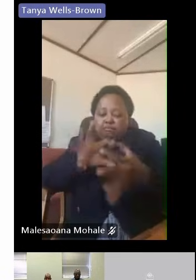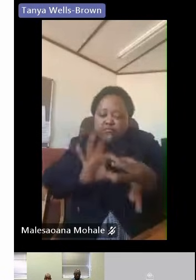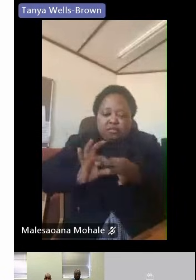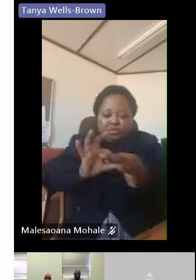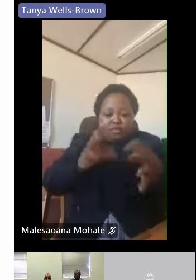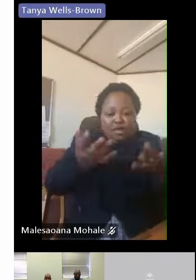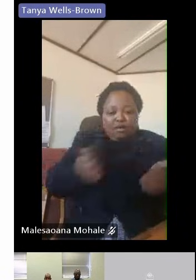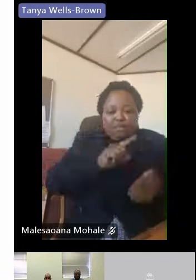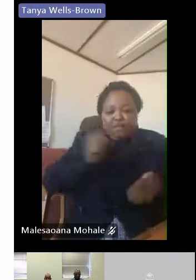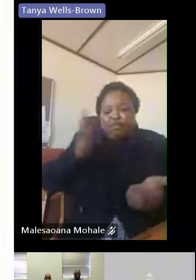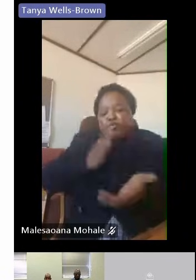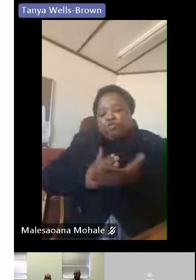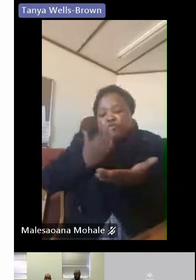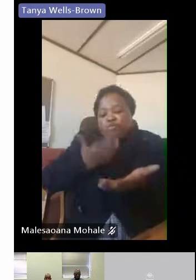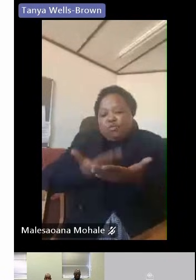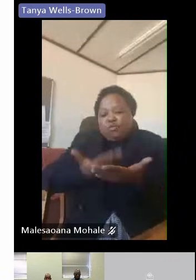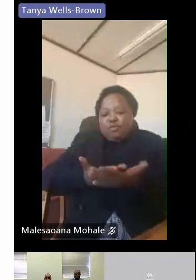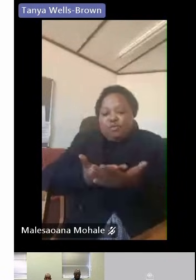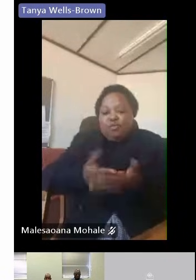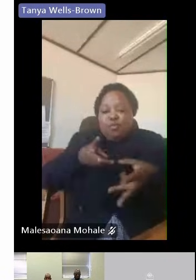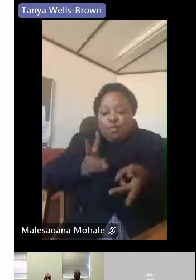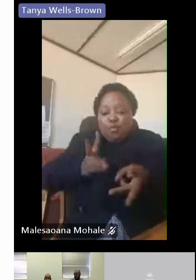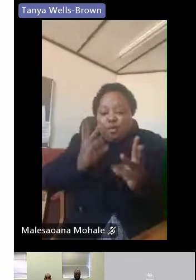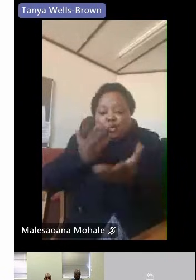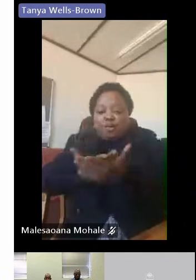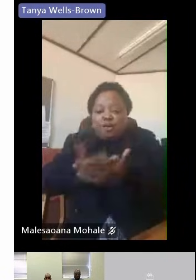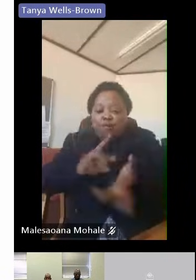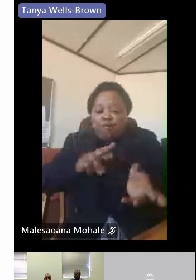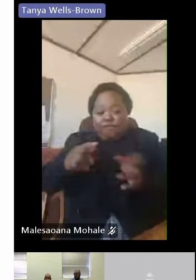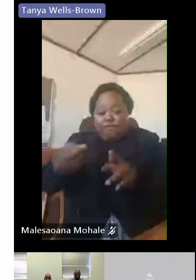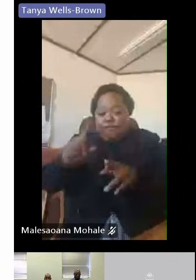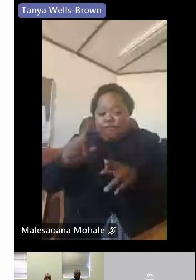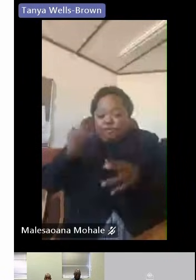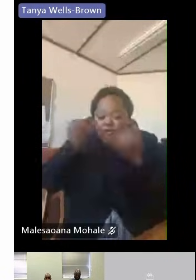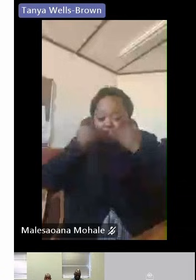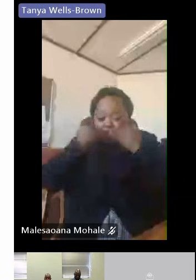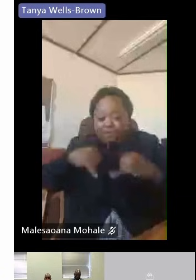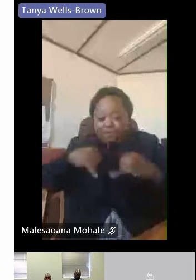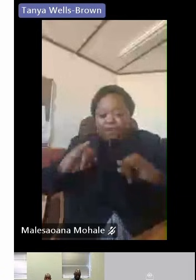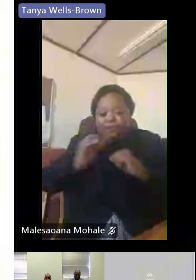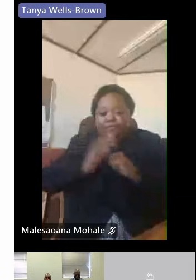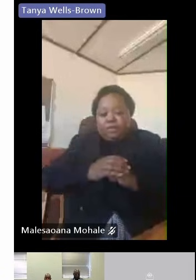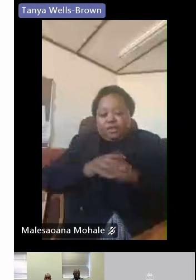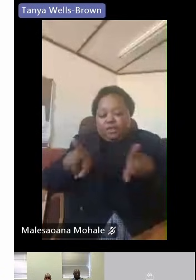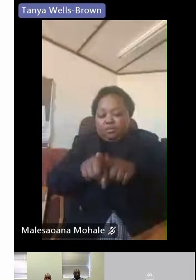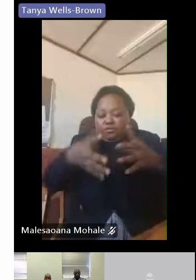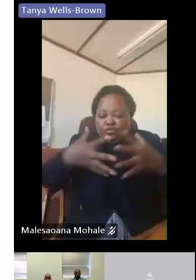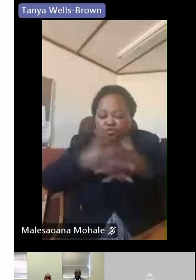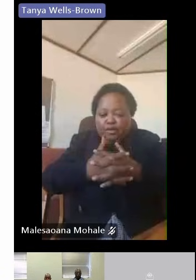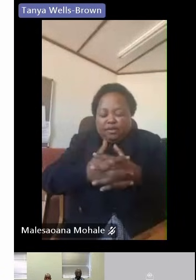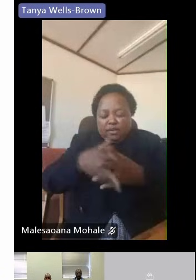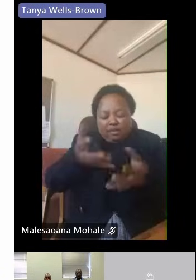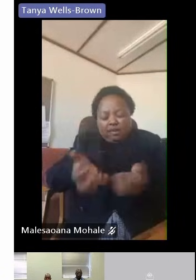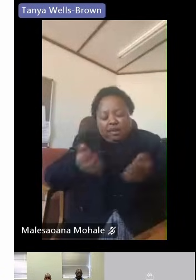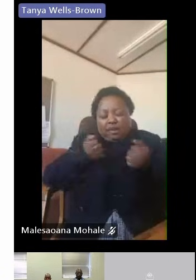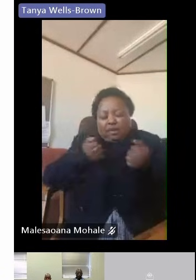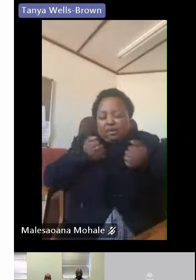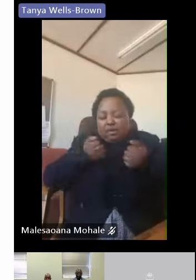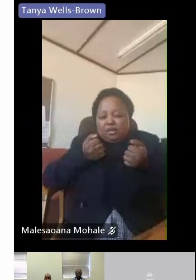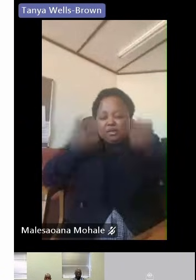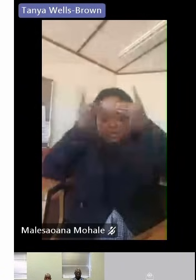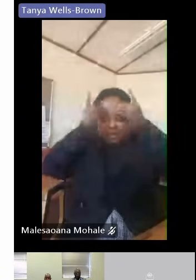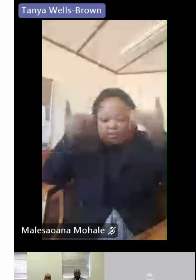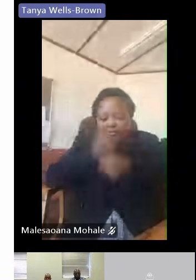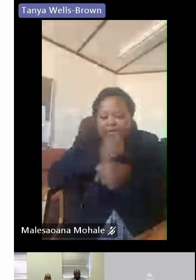effective way of referring information. Joint case decision making was really rare. Most respondents refer